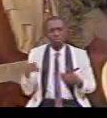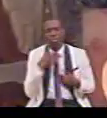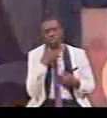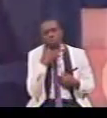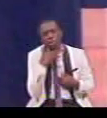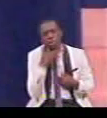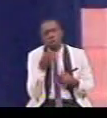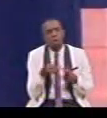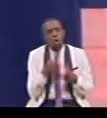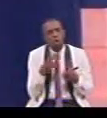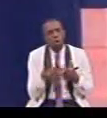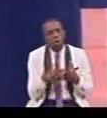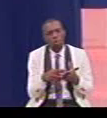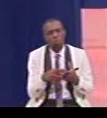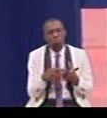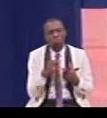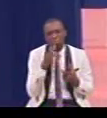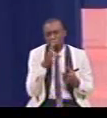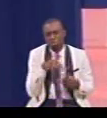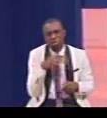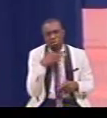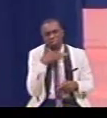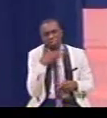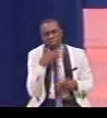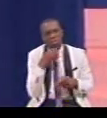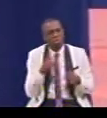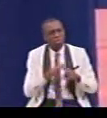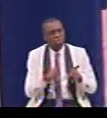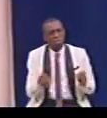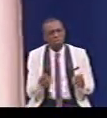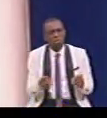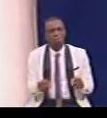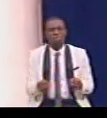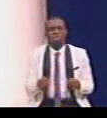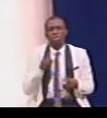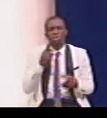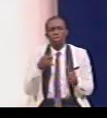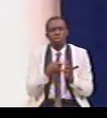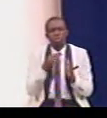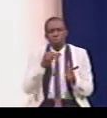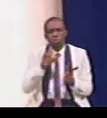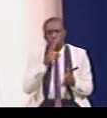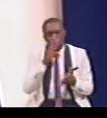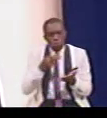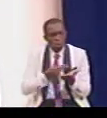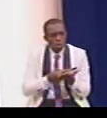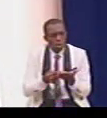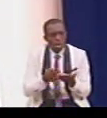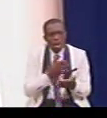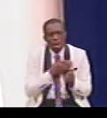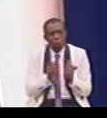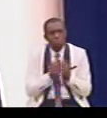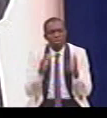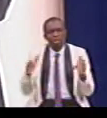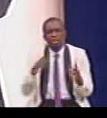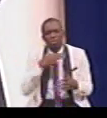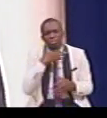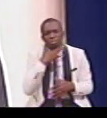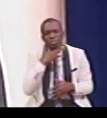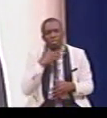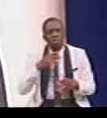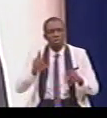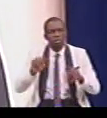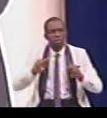but that it should be holy and without blemish the provision for our